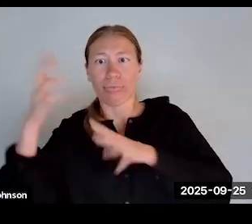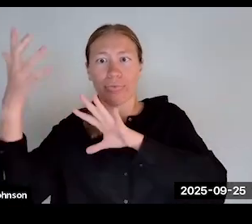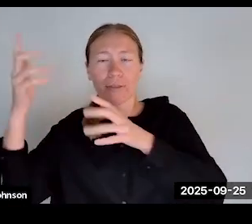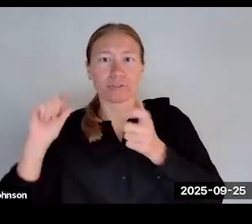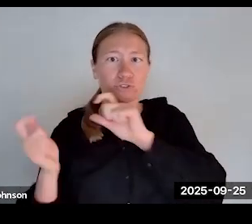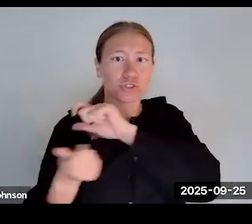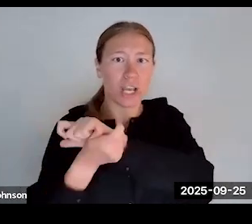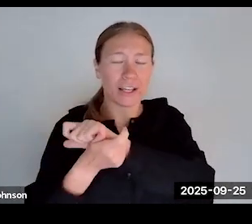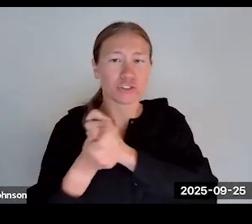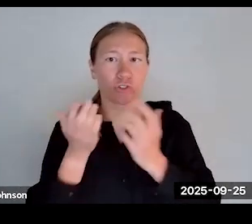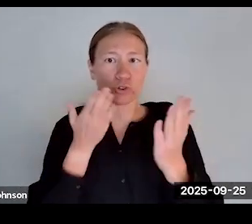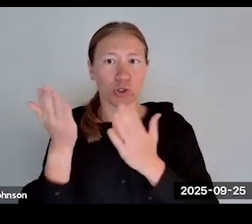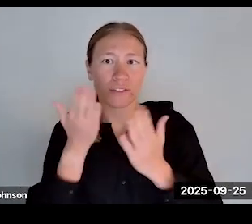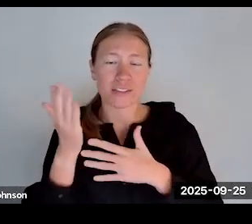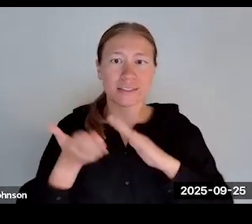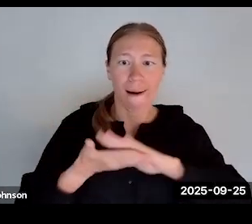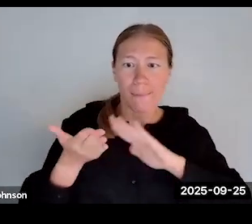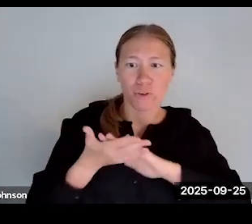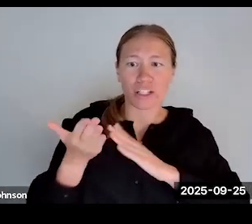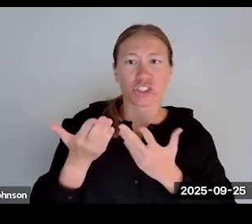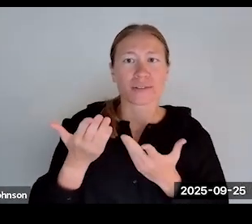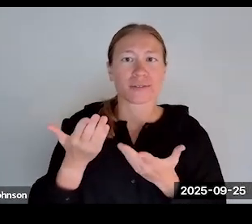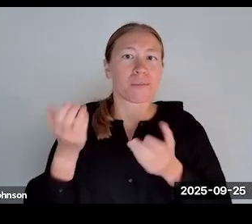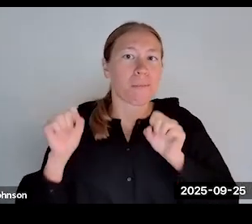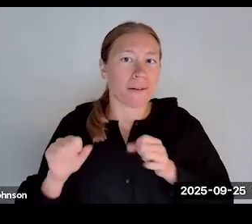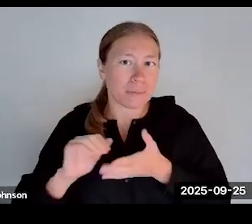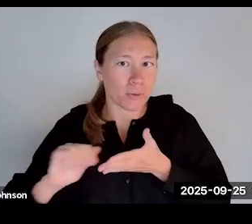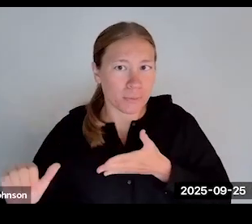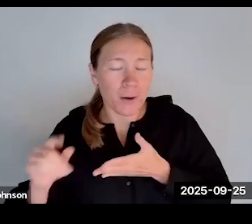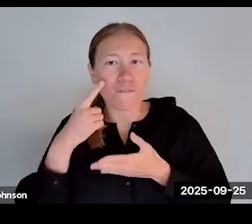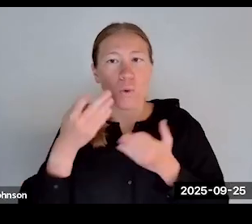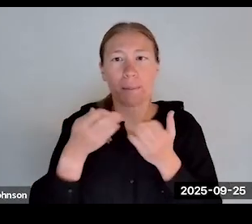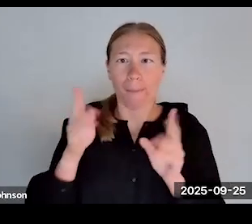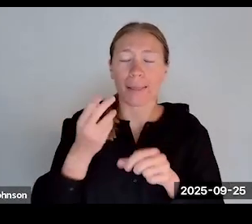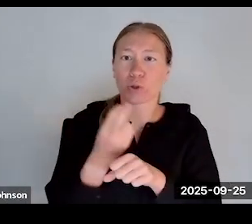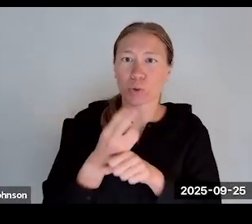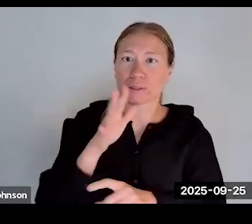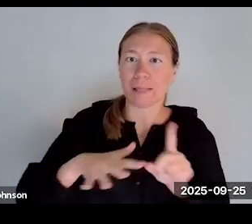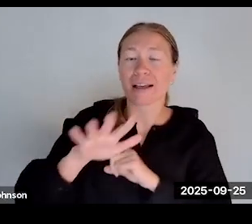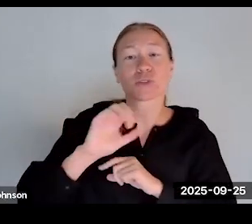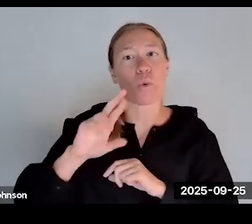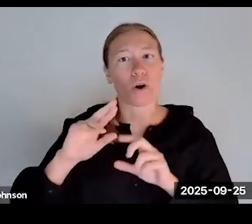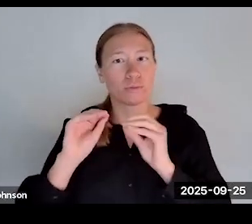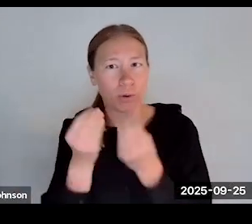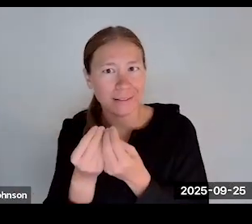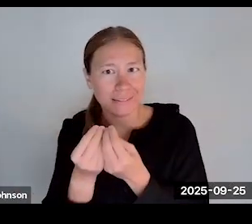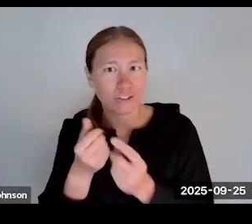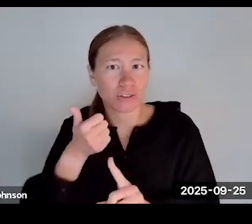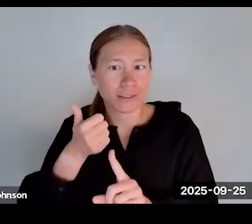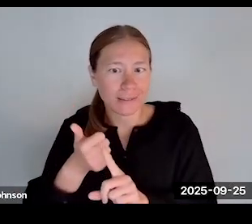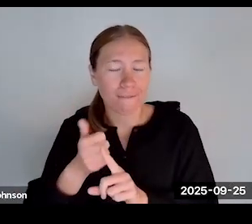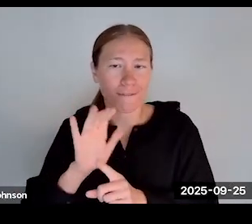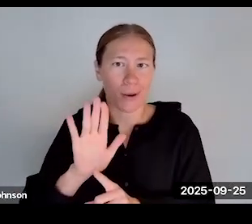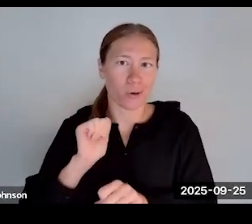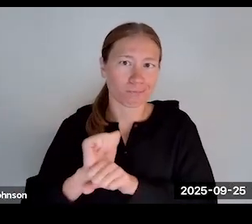fundamental nature of the services or operations of a place of public use or an organization's